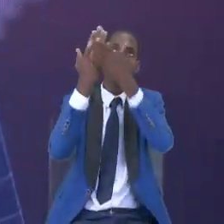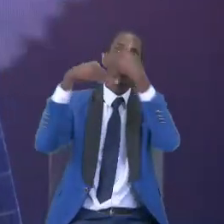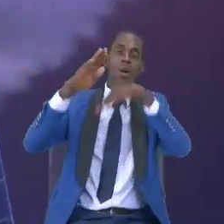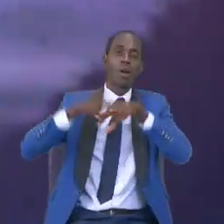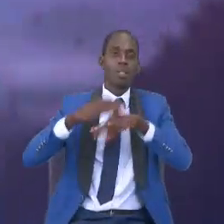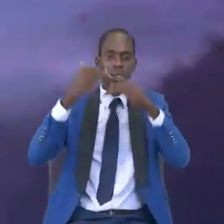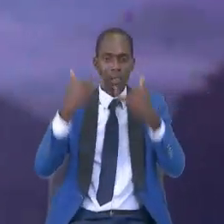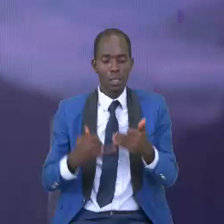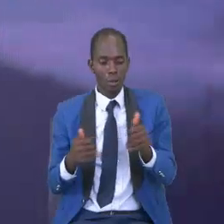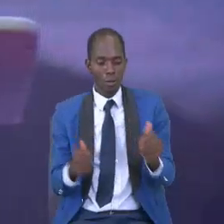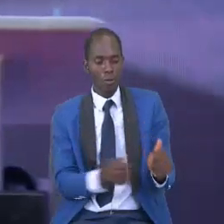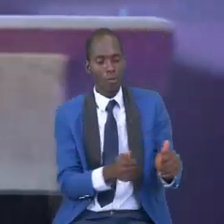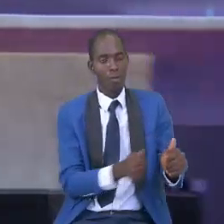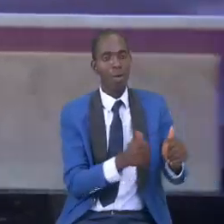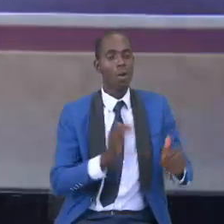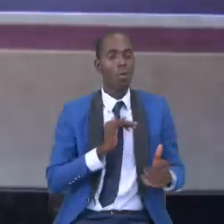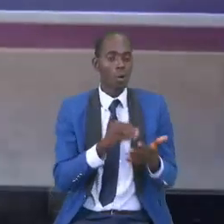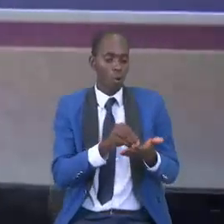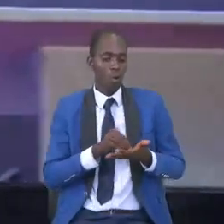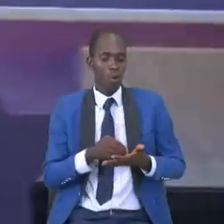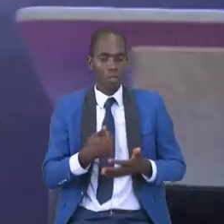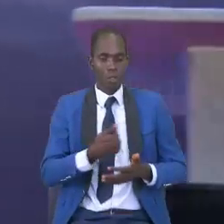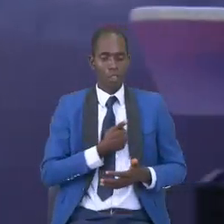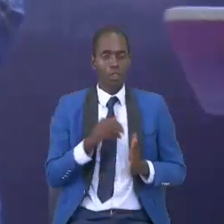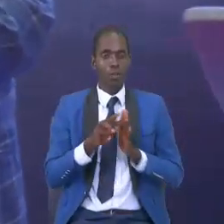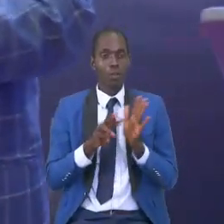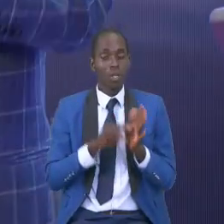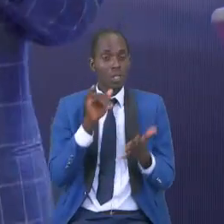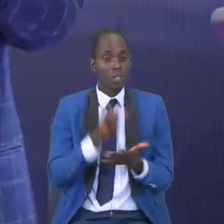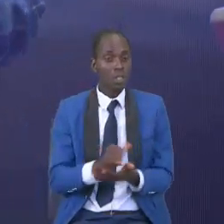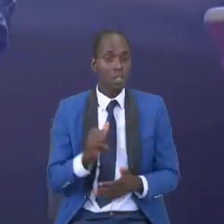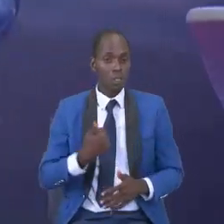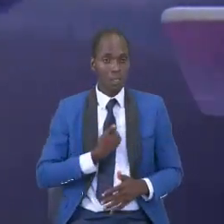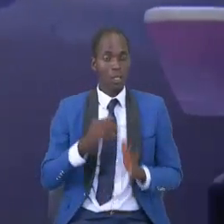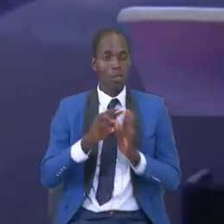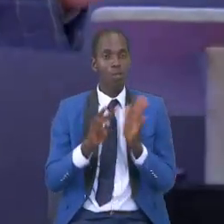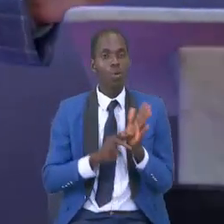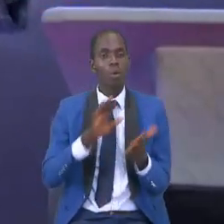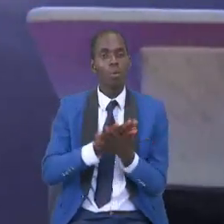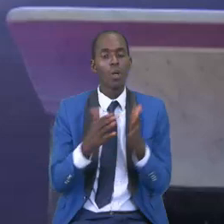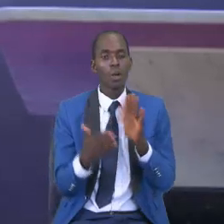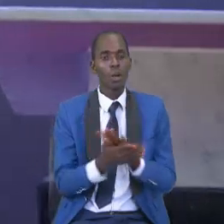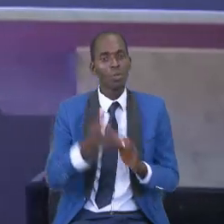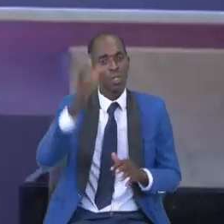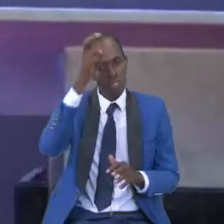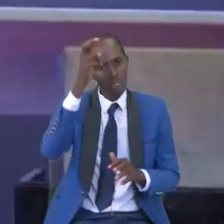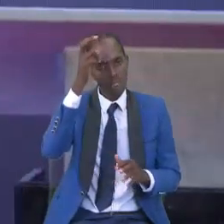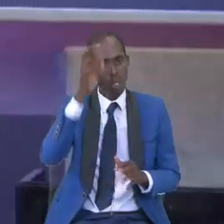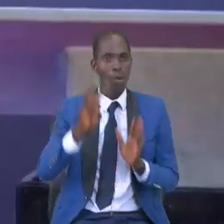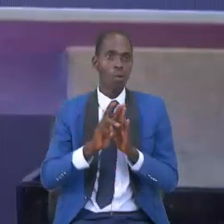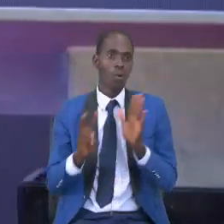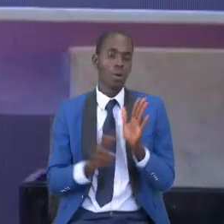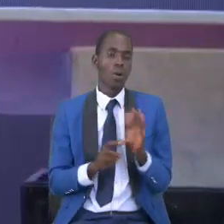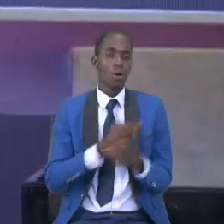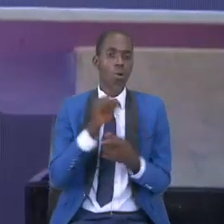a will that is self-will. And that self-will becomes Satan's will. And when